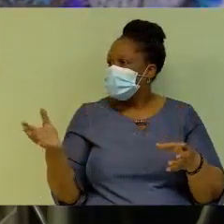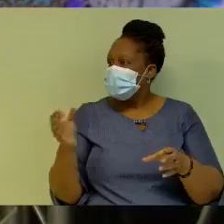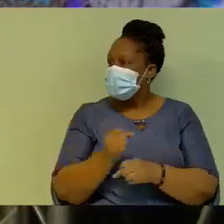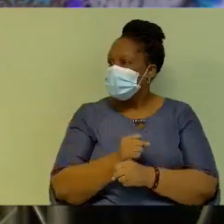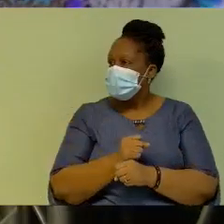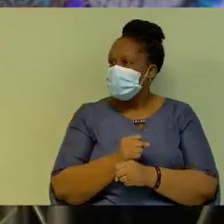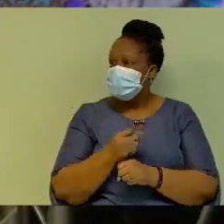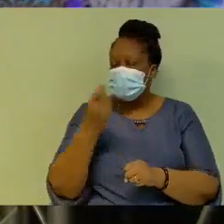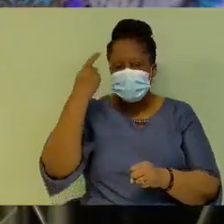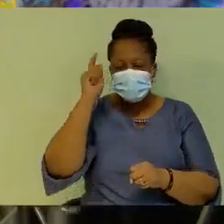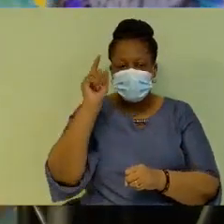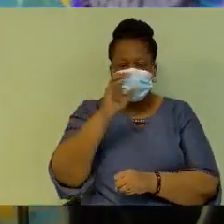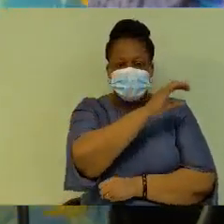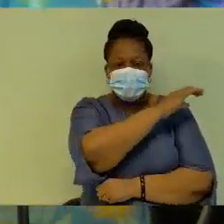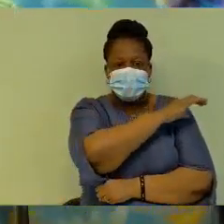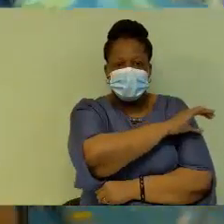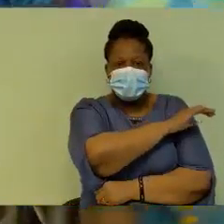Dr. Wilkinson.